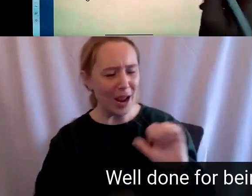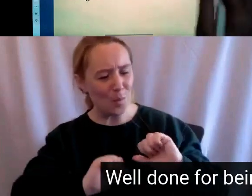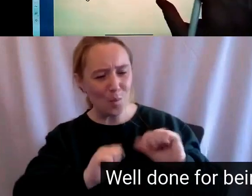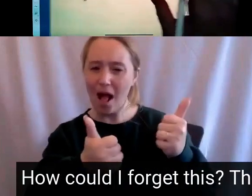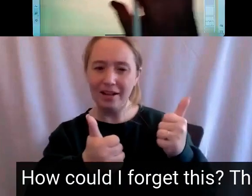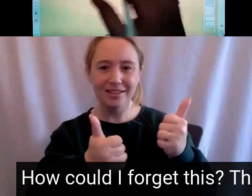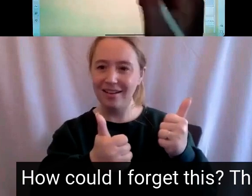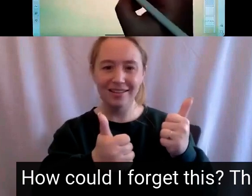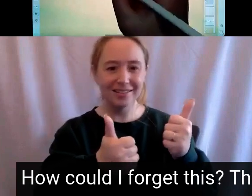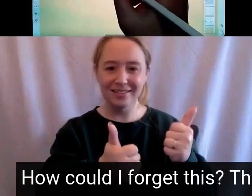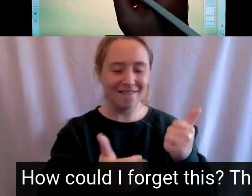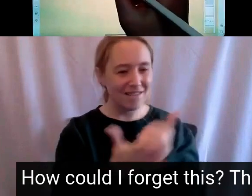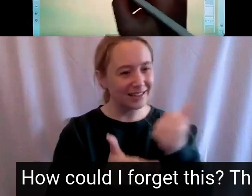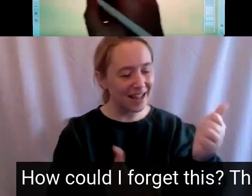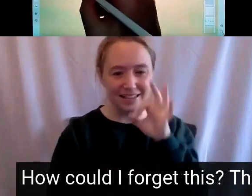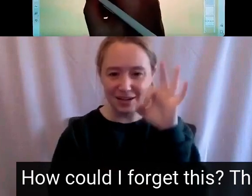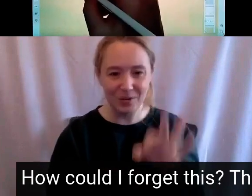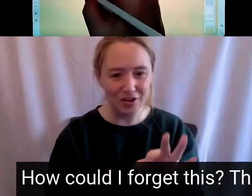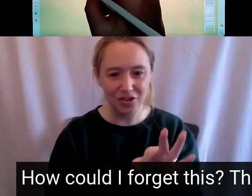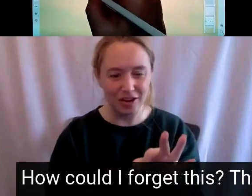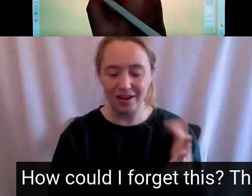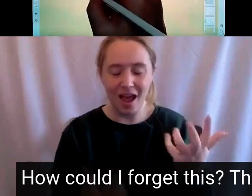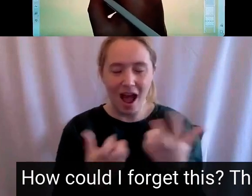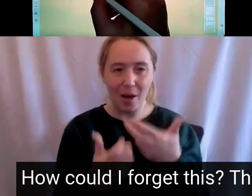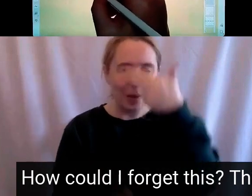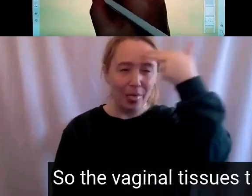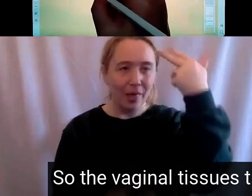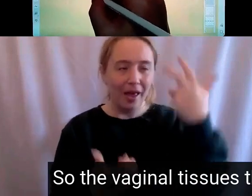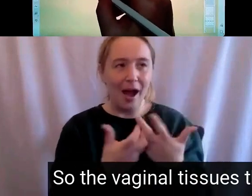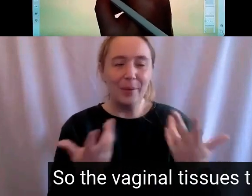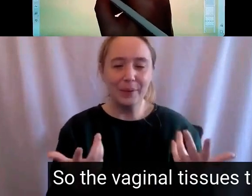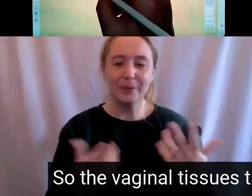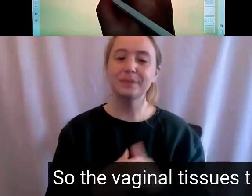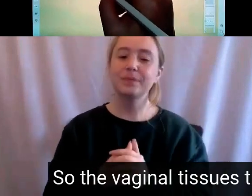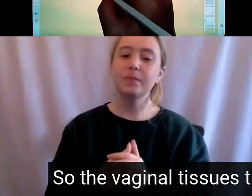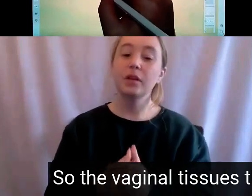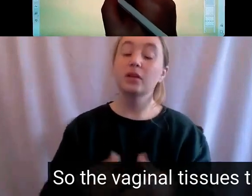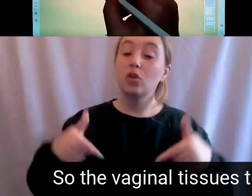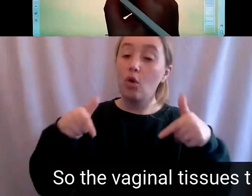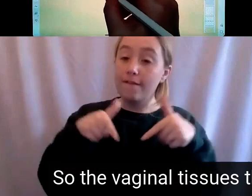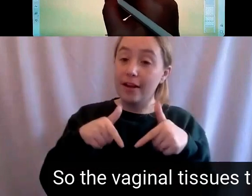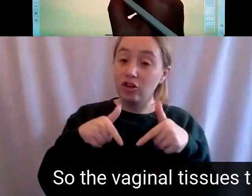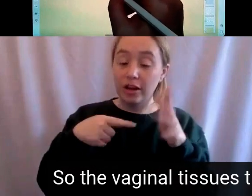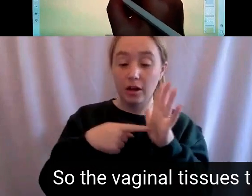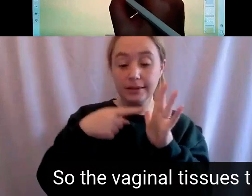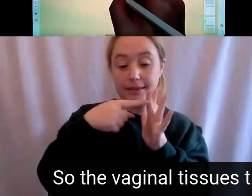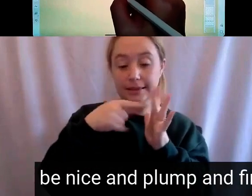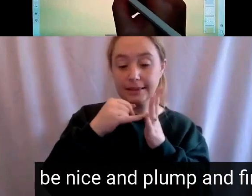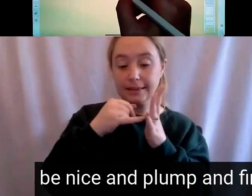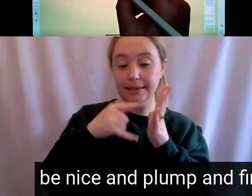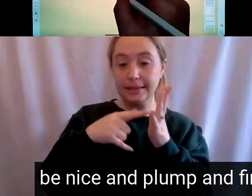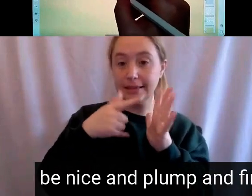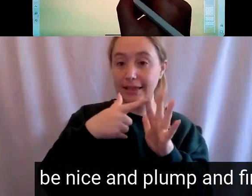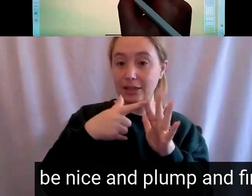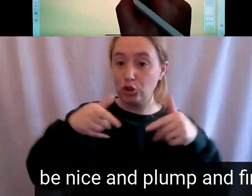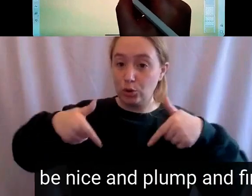the secret shopper. How could I forget this? This is such a key important thing. So the vaginal tissues themselves need estrogen to be